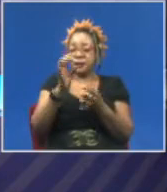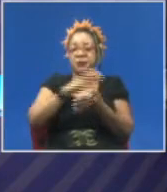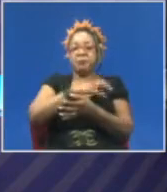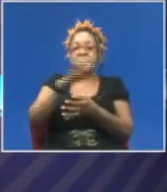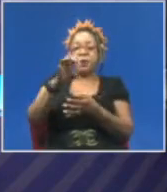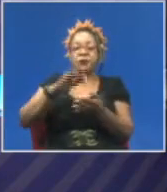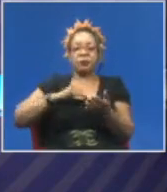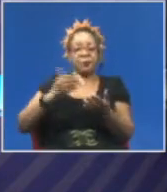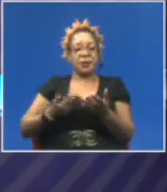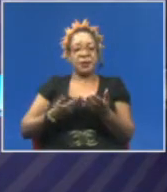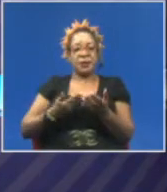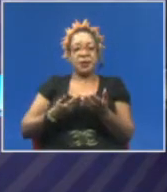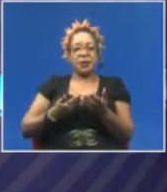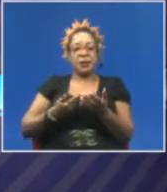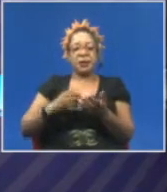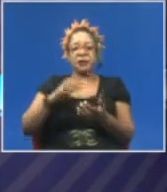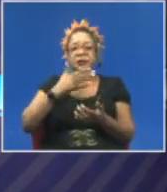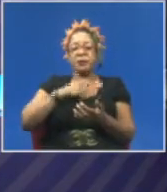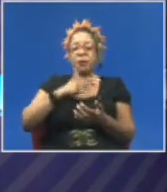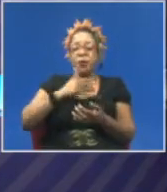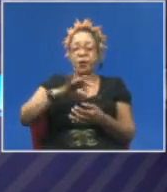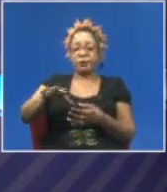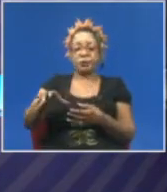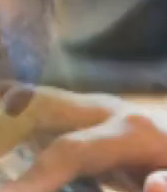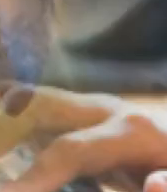women in the county economically.